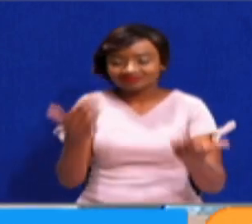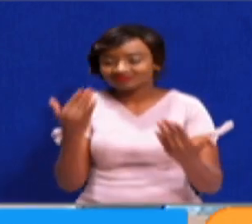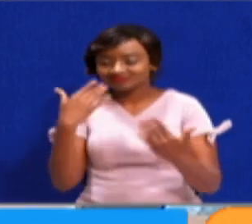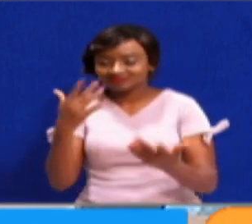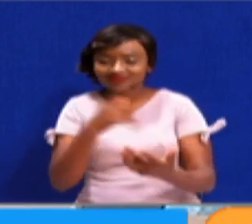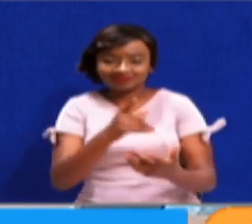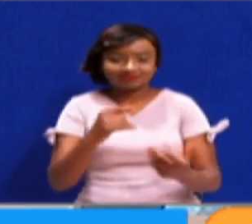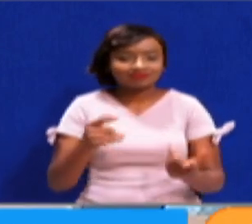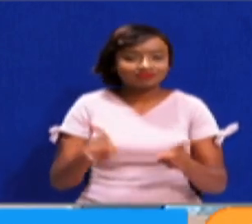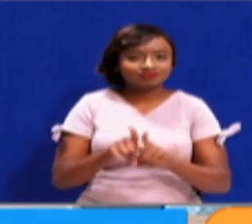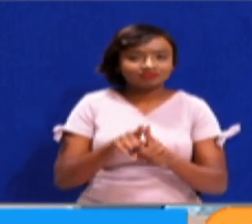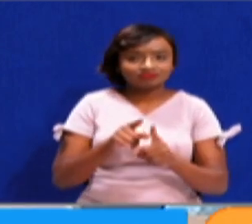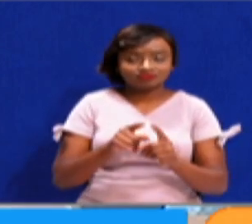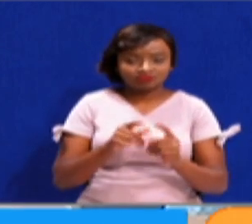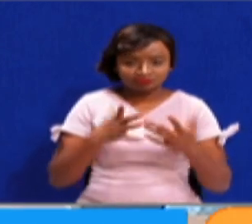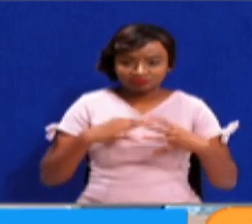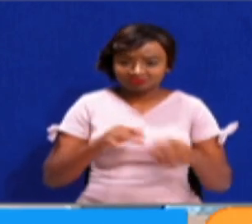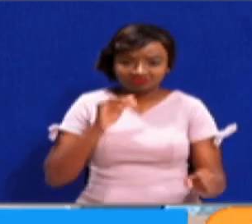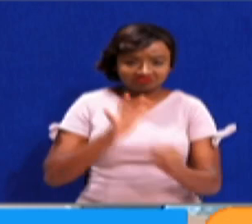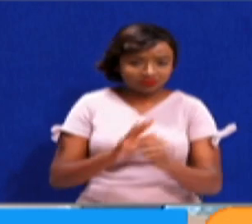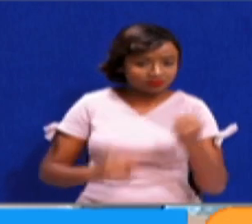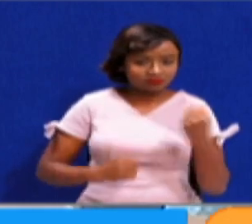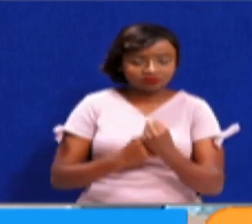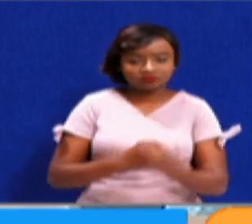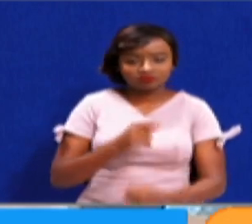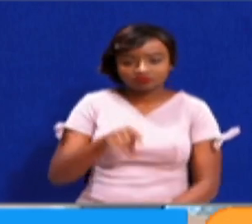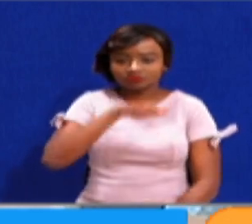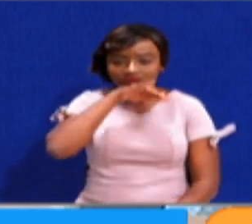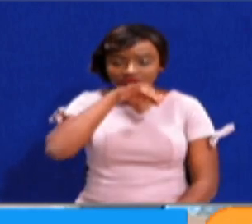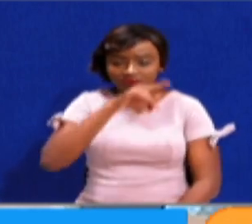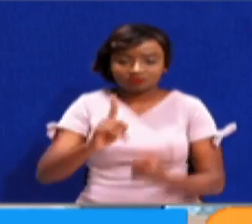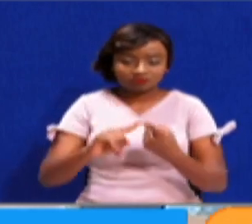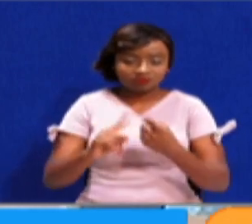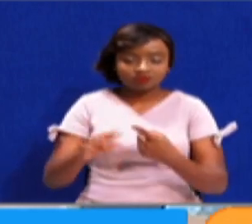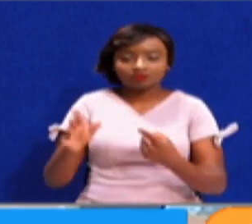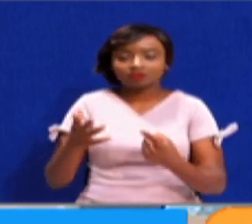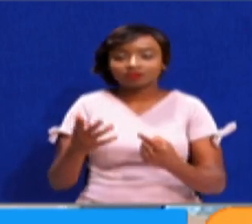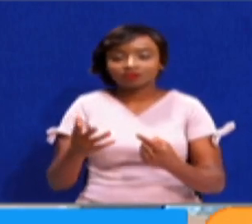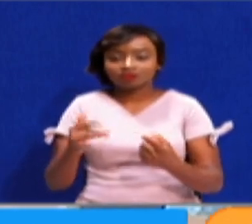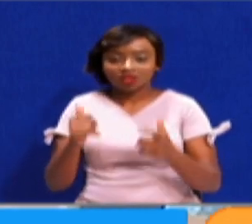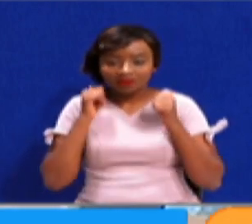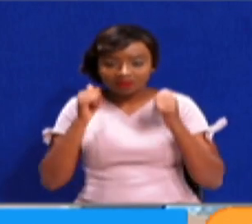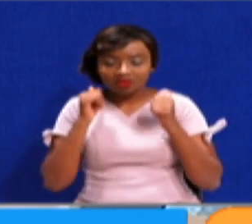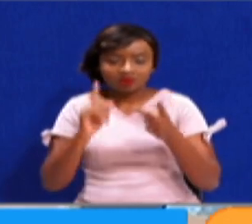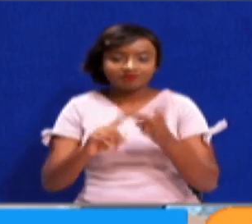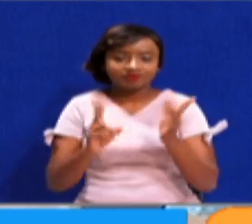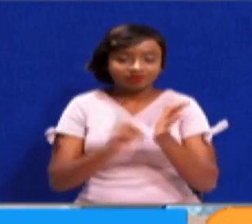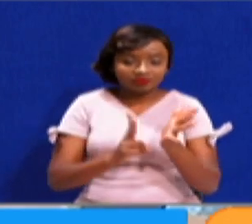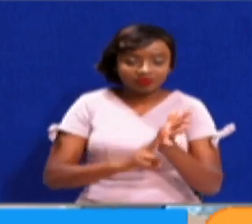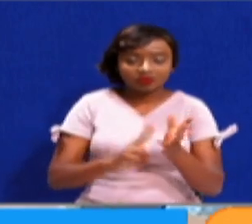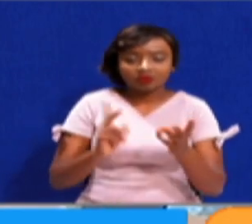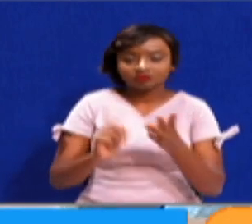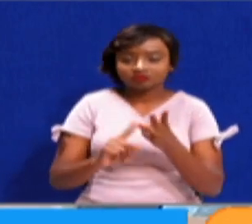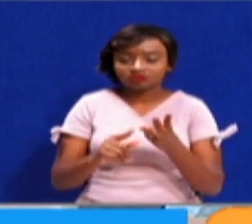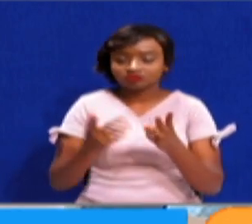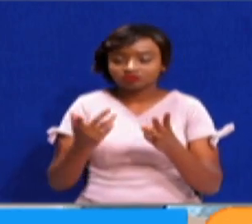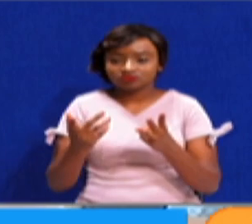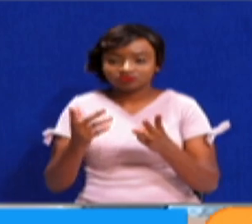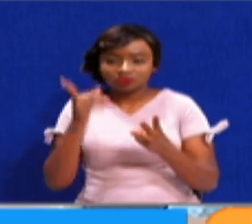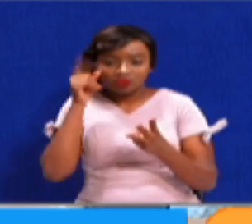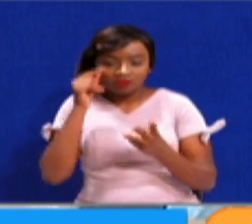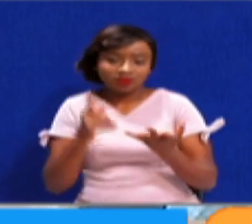his backyard. If you talk about the coastal counties, if you talk about some of the counties like Nyamira, like Vihiga, that are actually losing